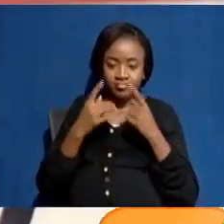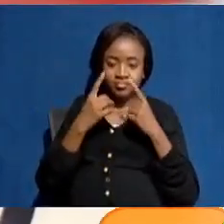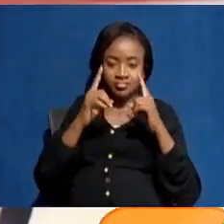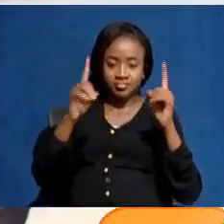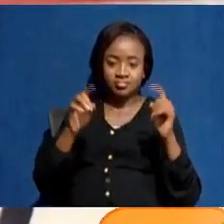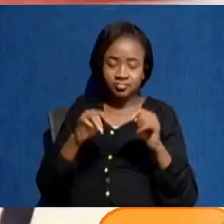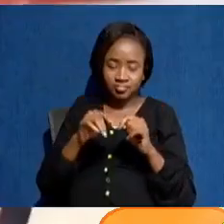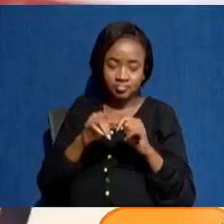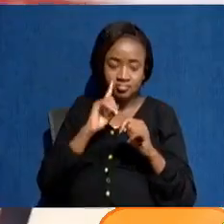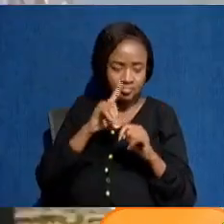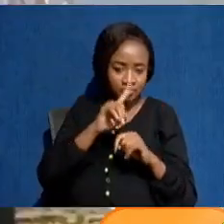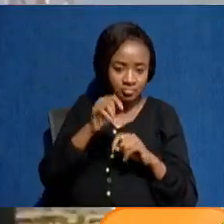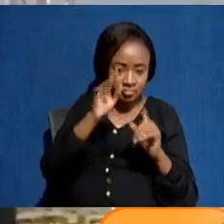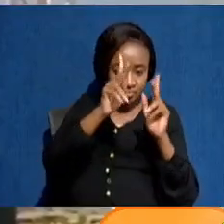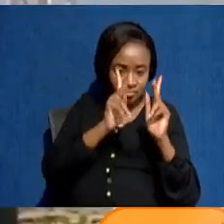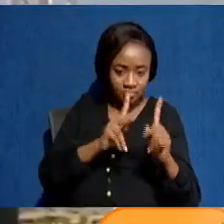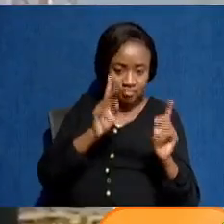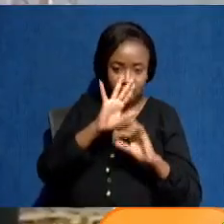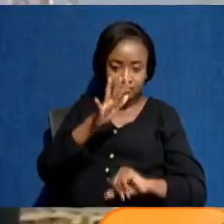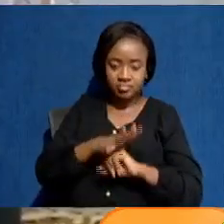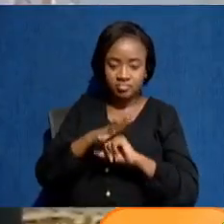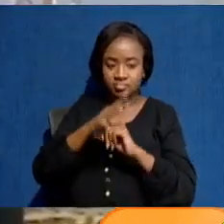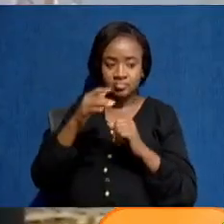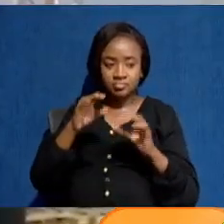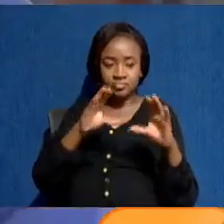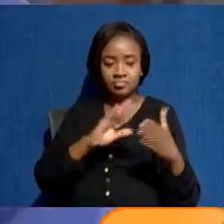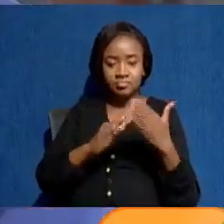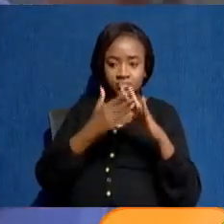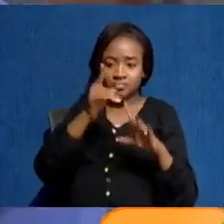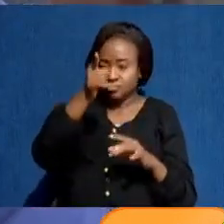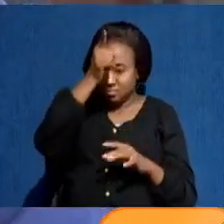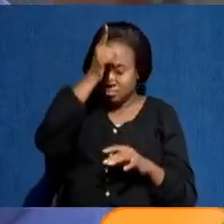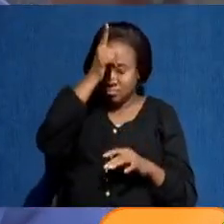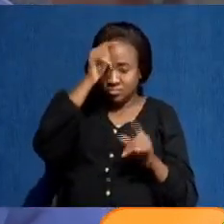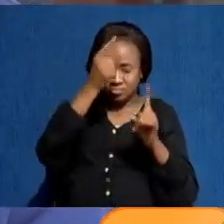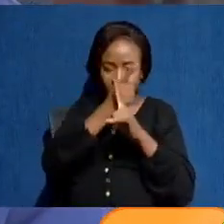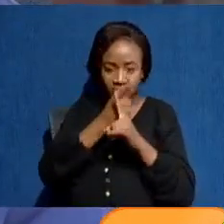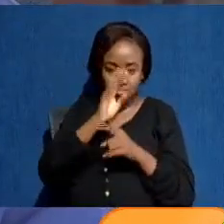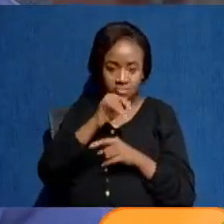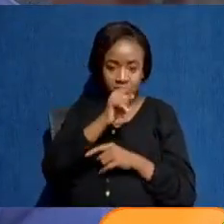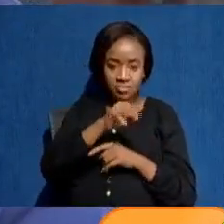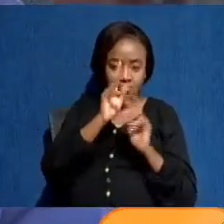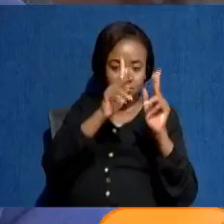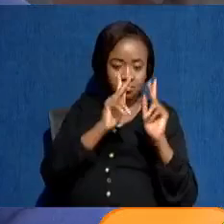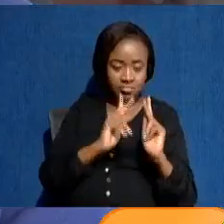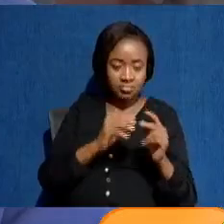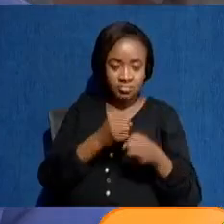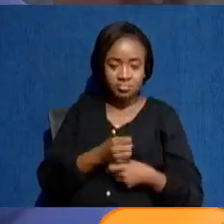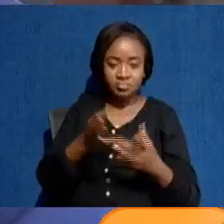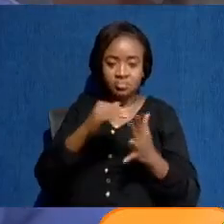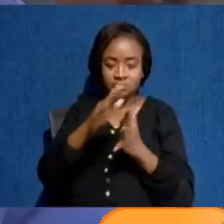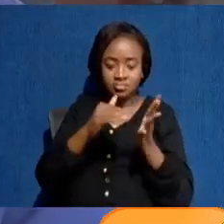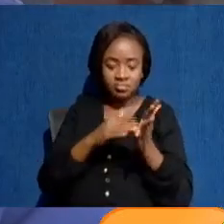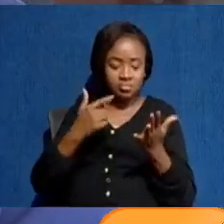missions in Kisumu, preparing to support remote communities here too. From the Kisumu distribution center,